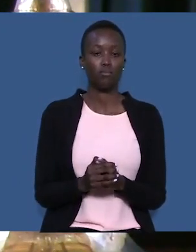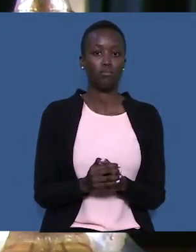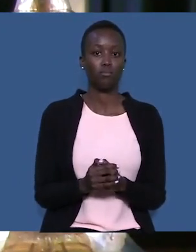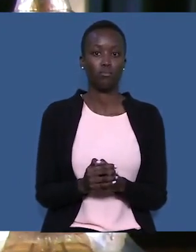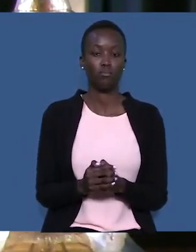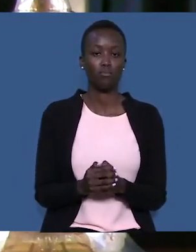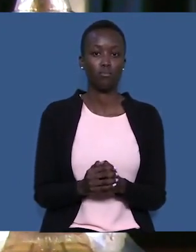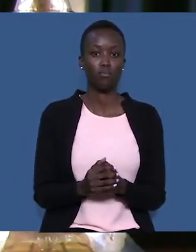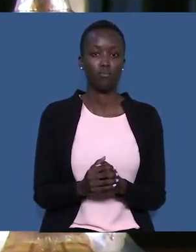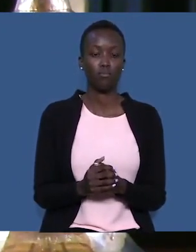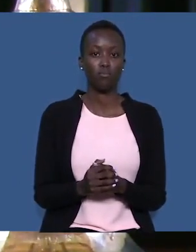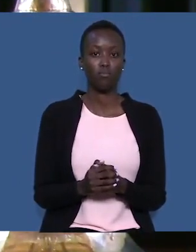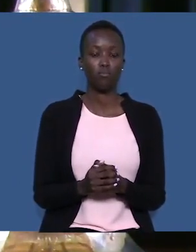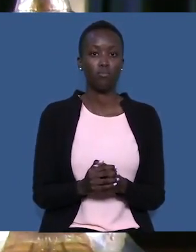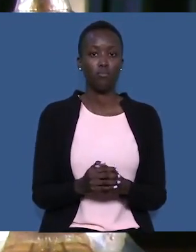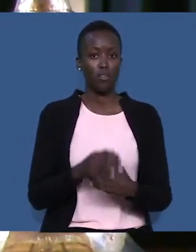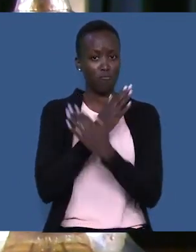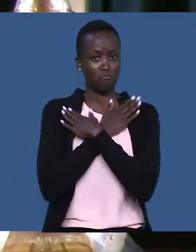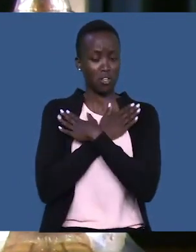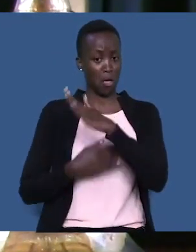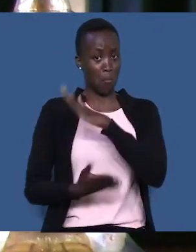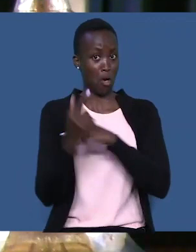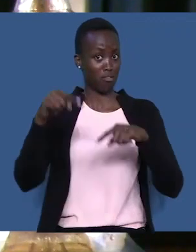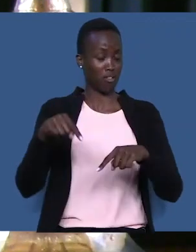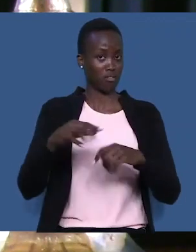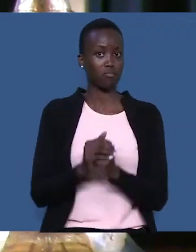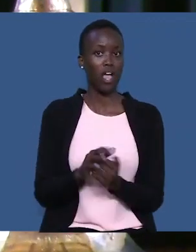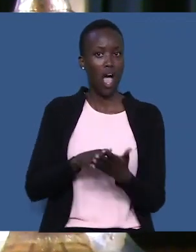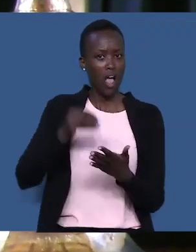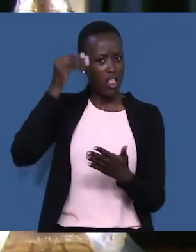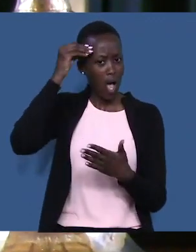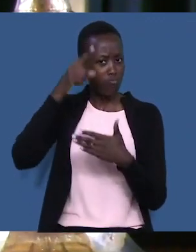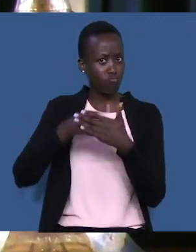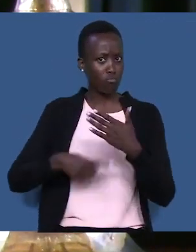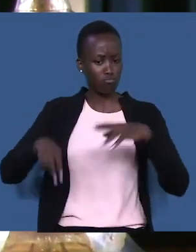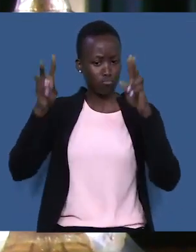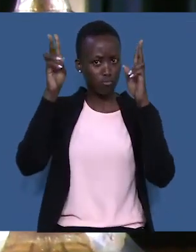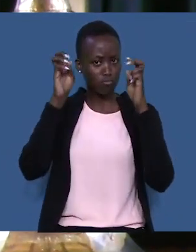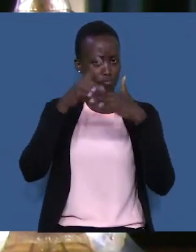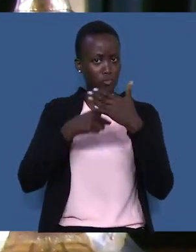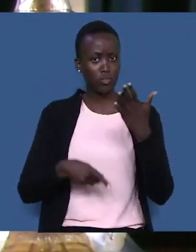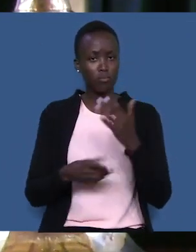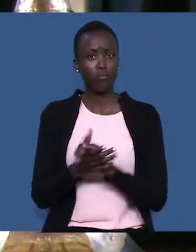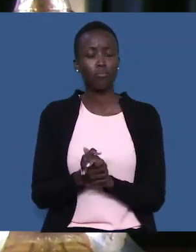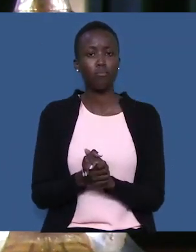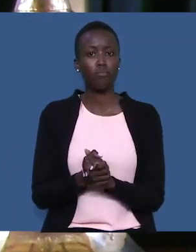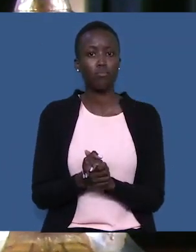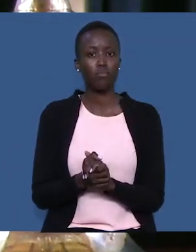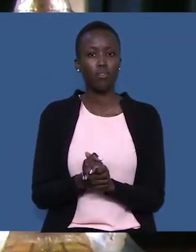Roslyn Joguna. Now, friends, this morning we shall be looking at the subject of